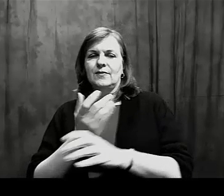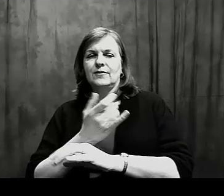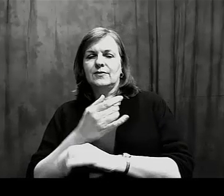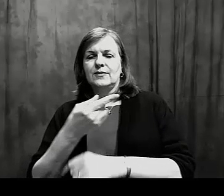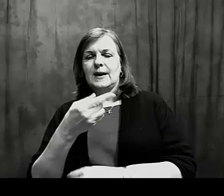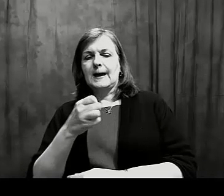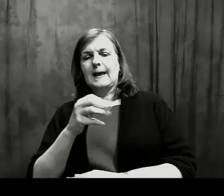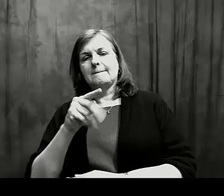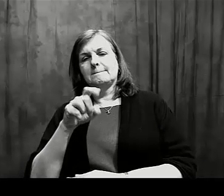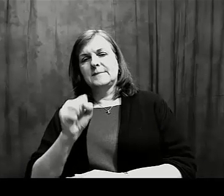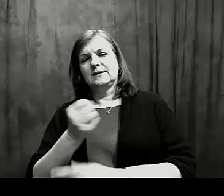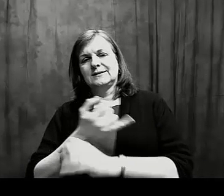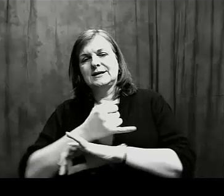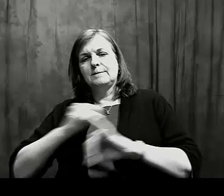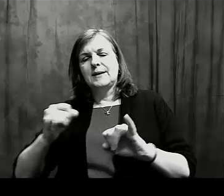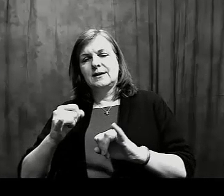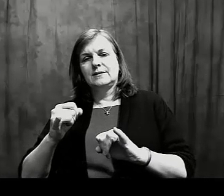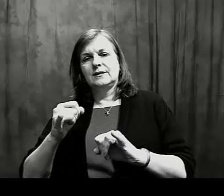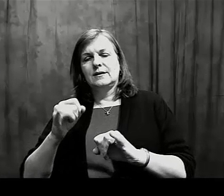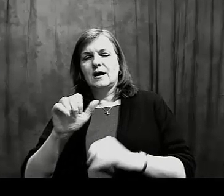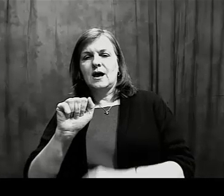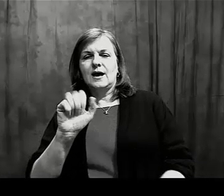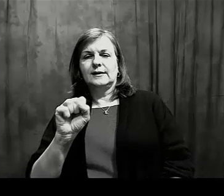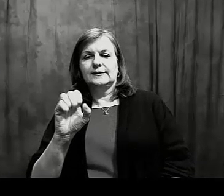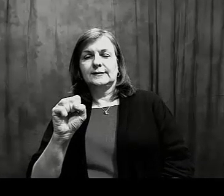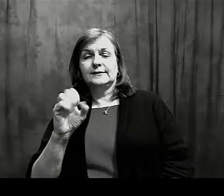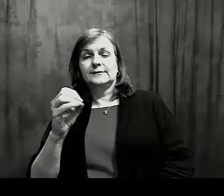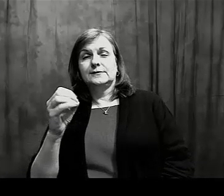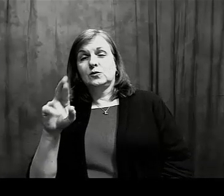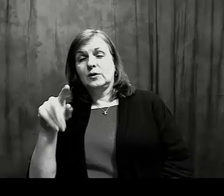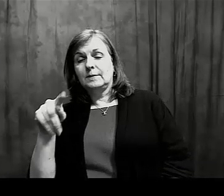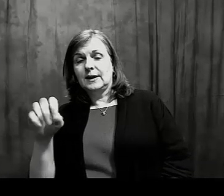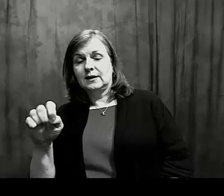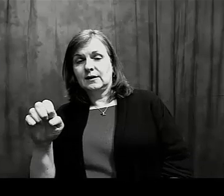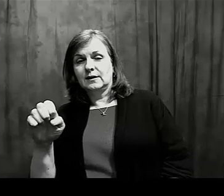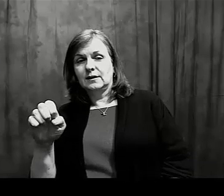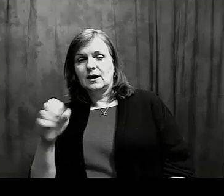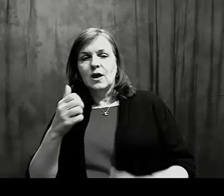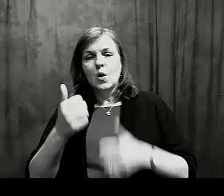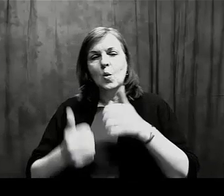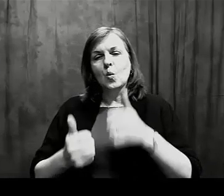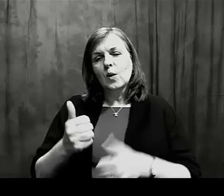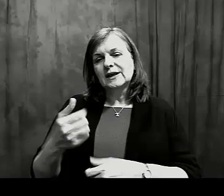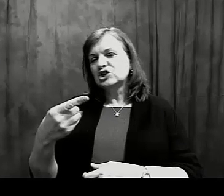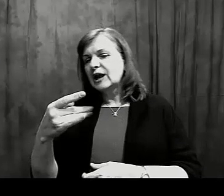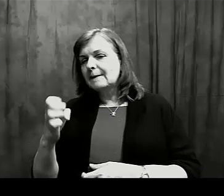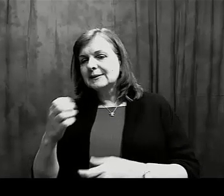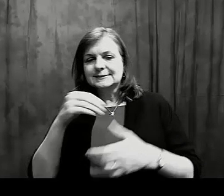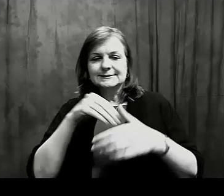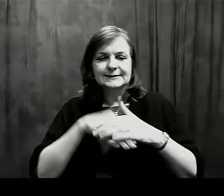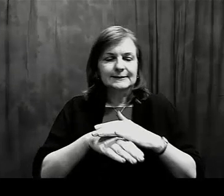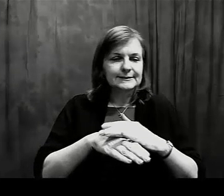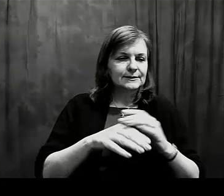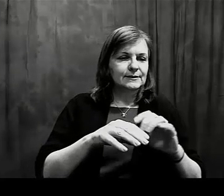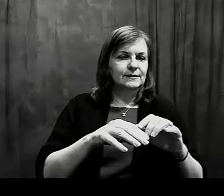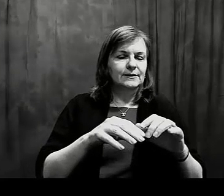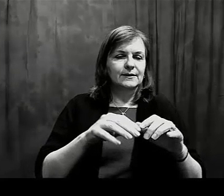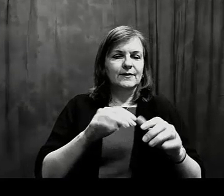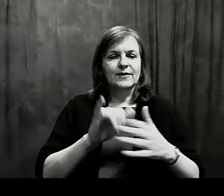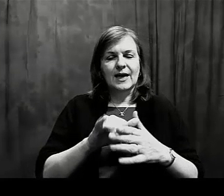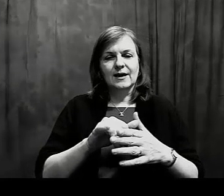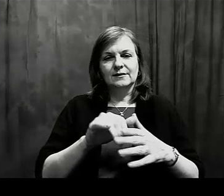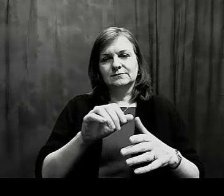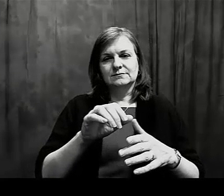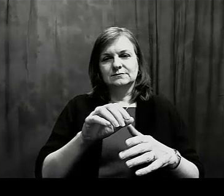to independent assortment in gametes. It's random which allele enters which gamete.